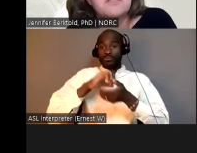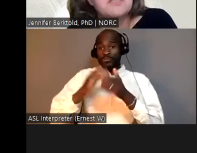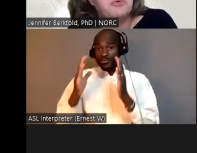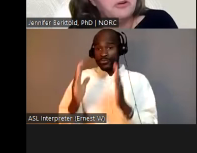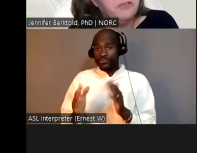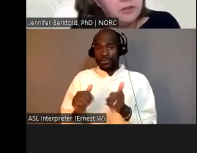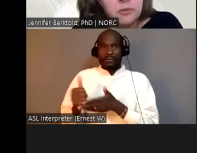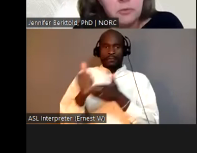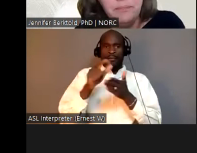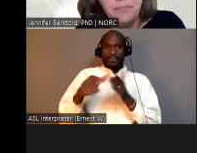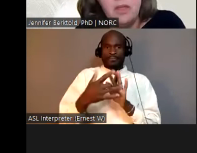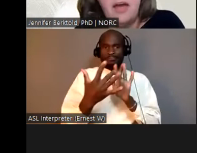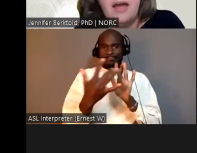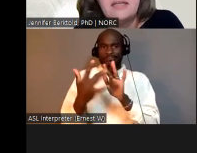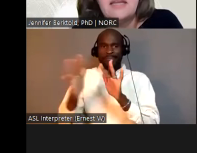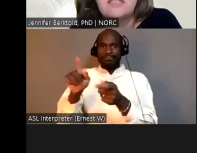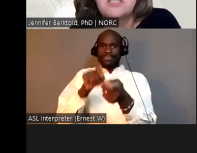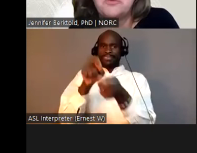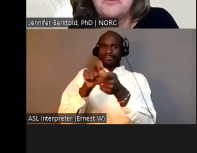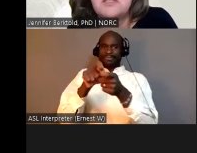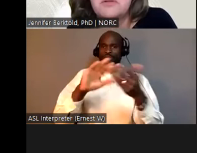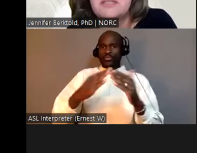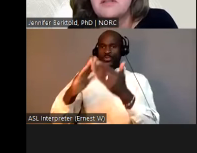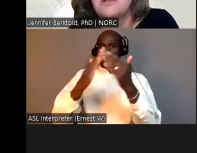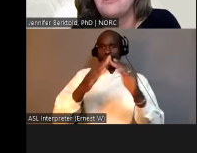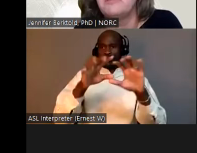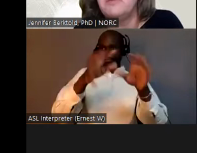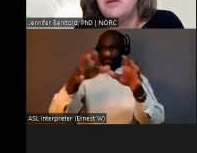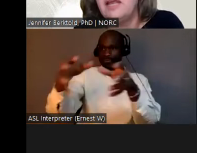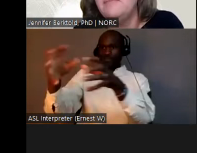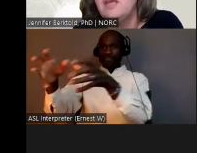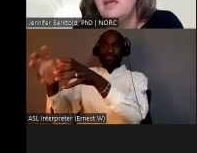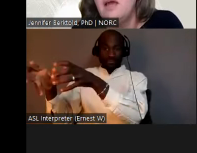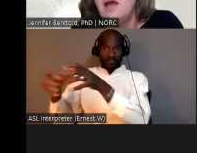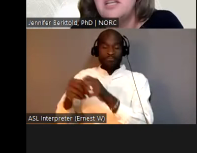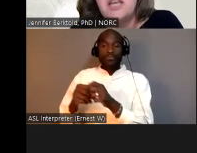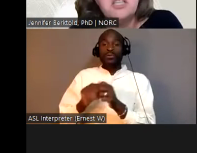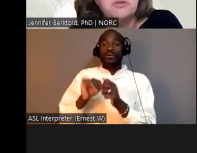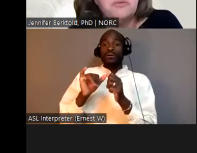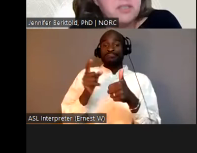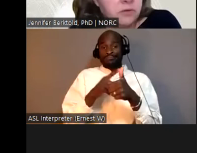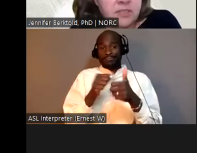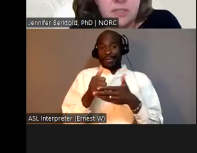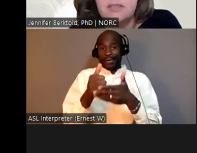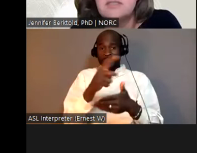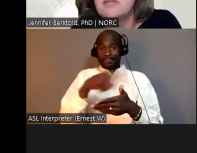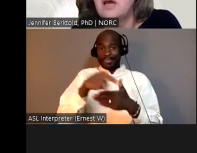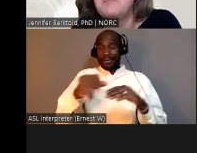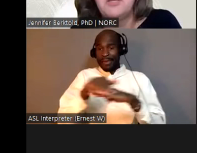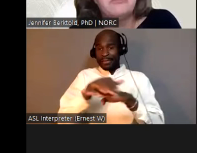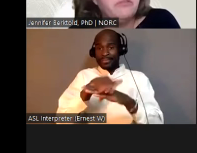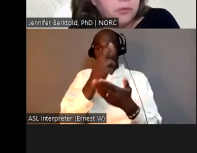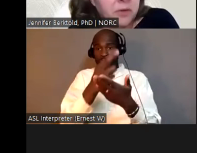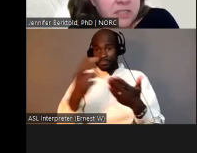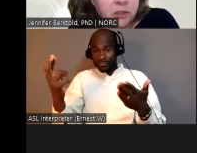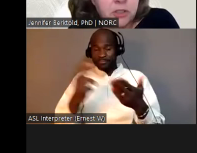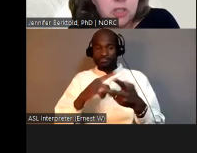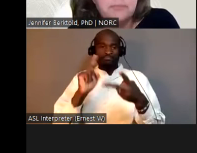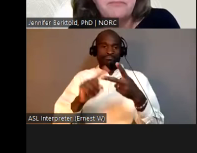There's a support finder tool that connects to resources in the local community. education resources,